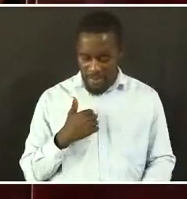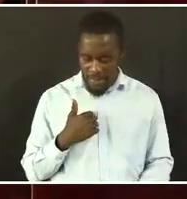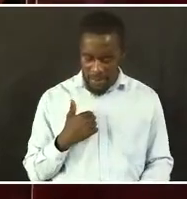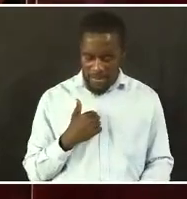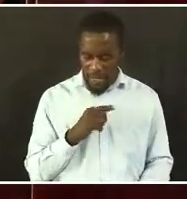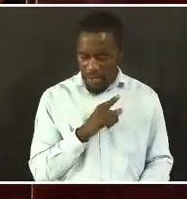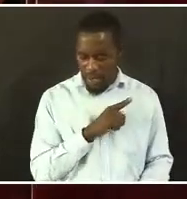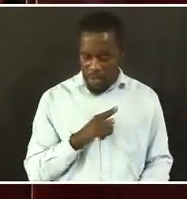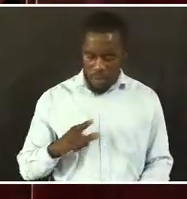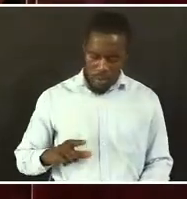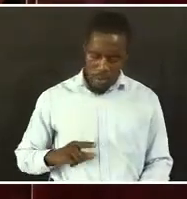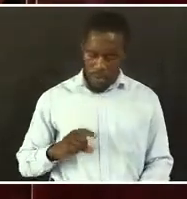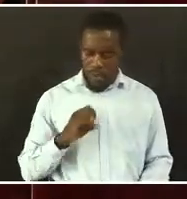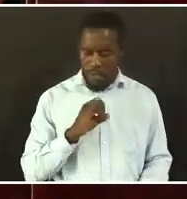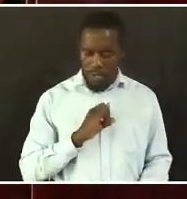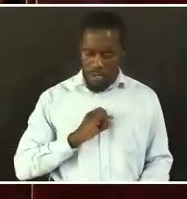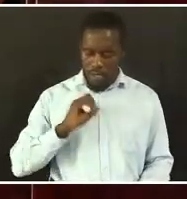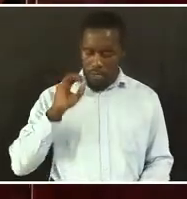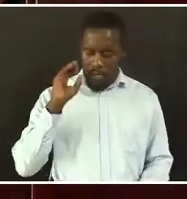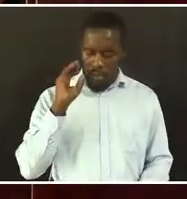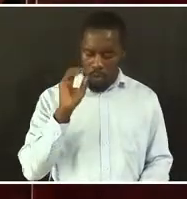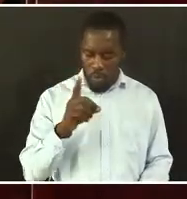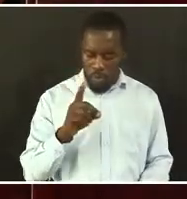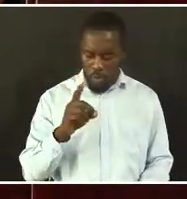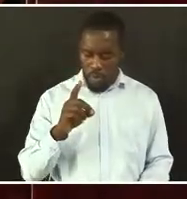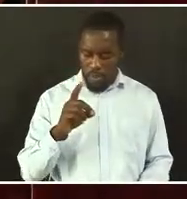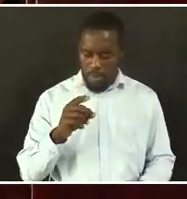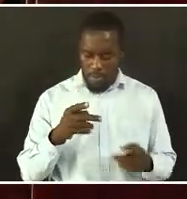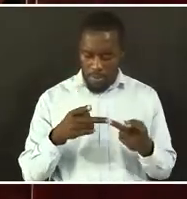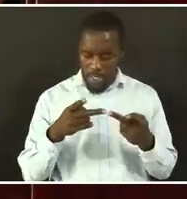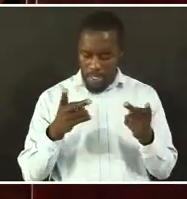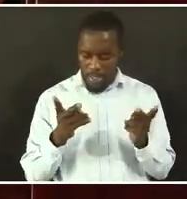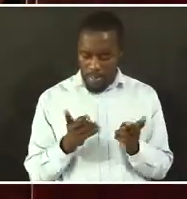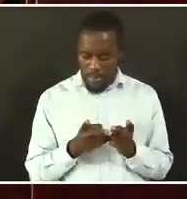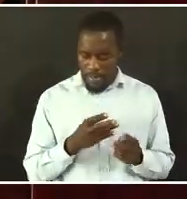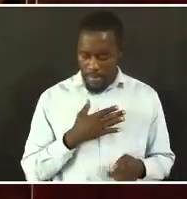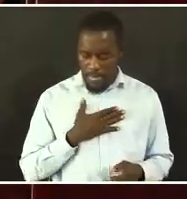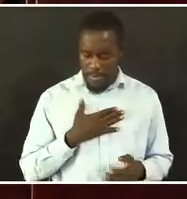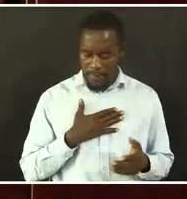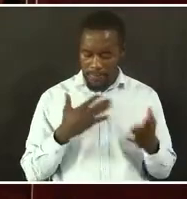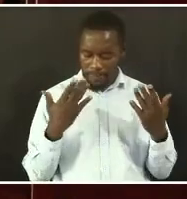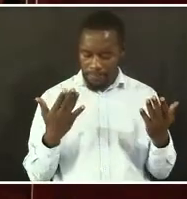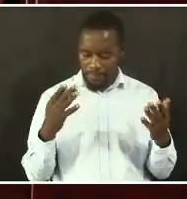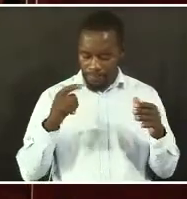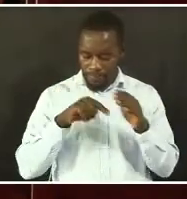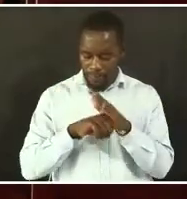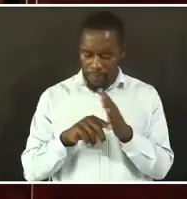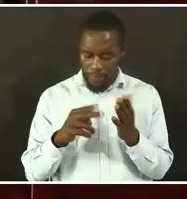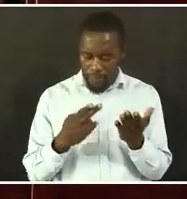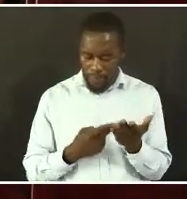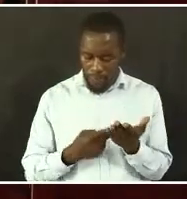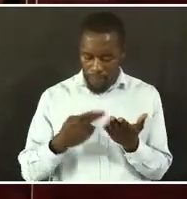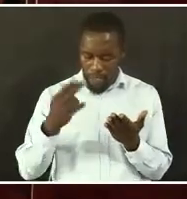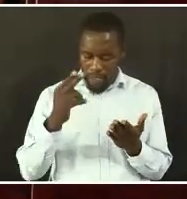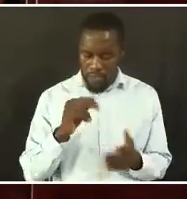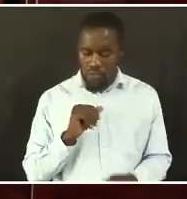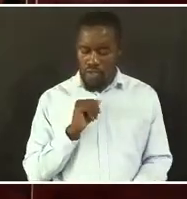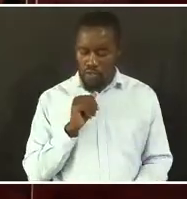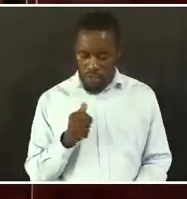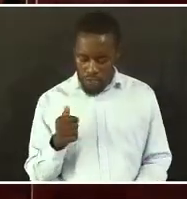Lord, I will clasp my hand in Thine, nor